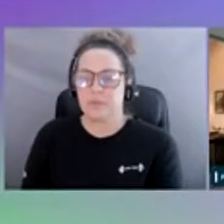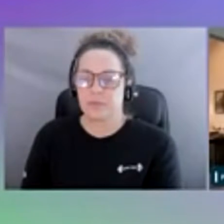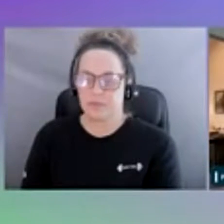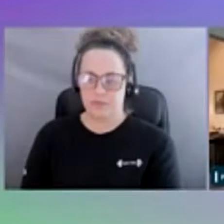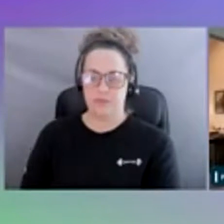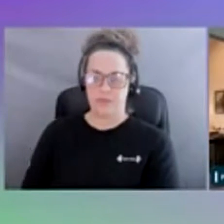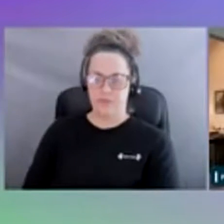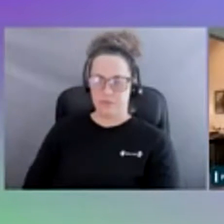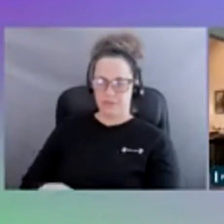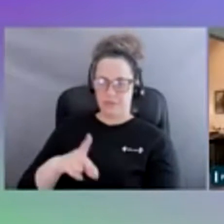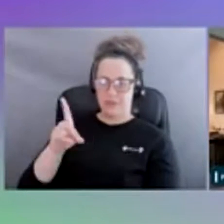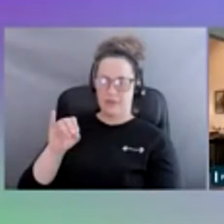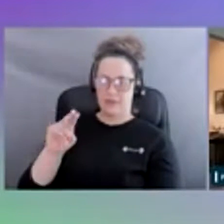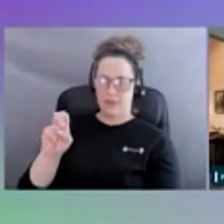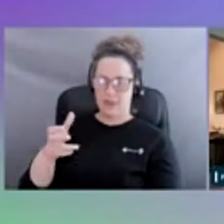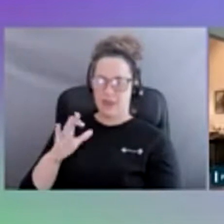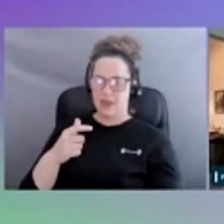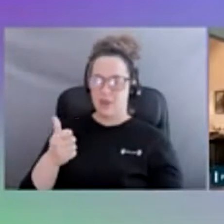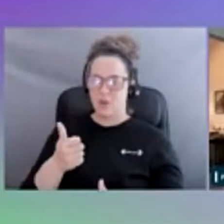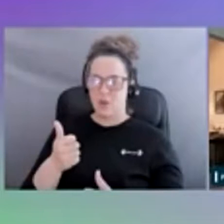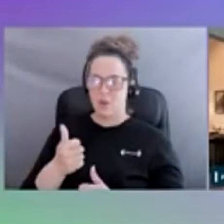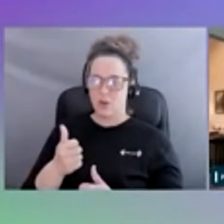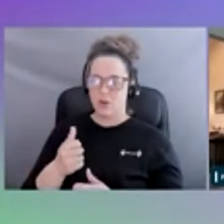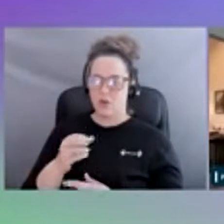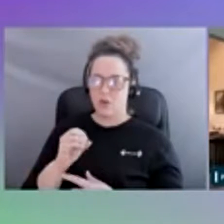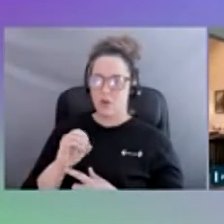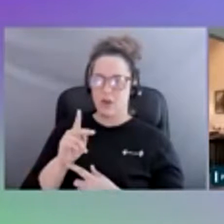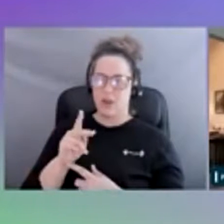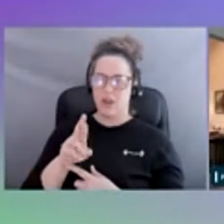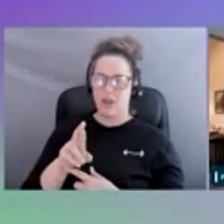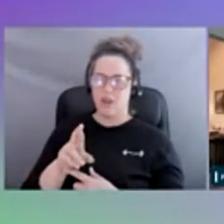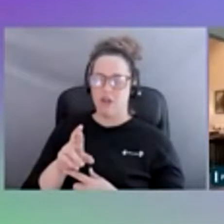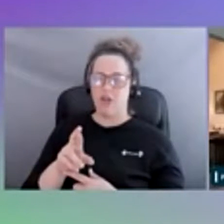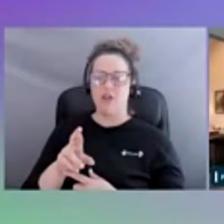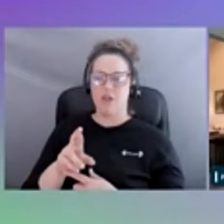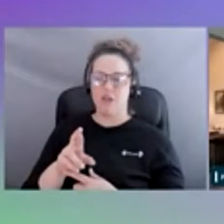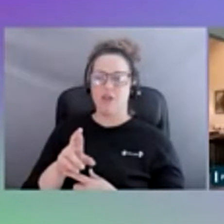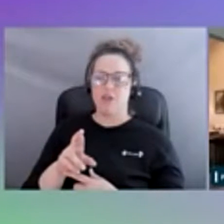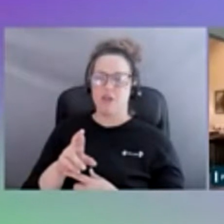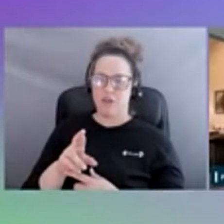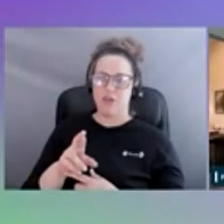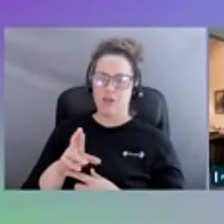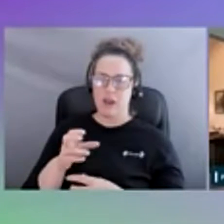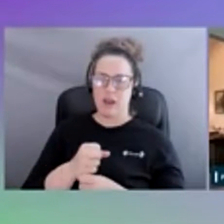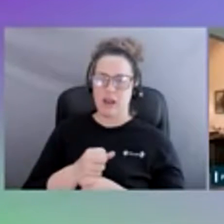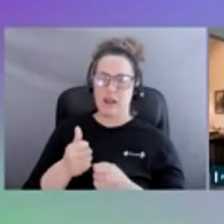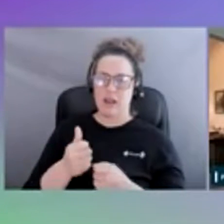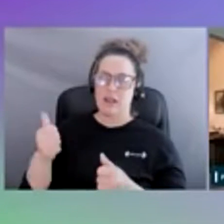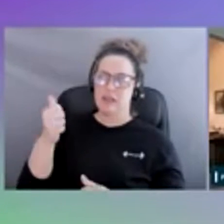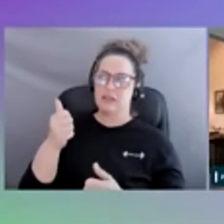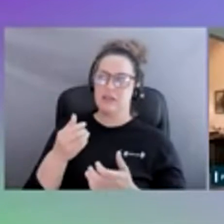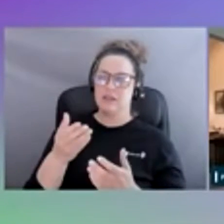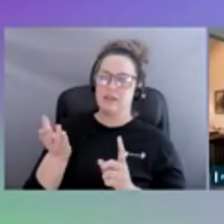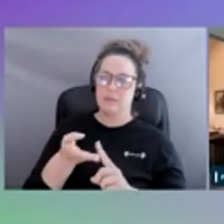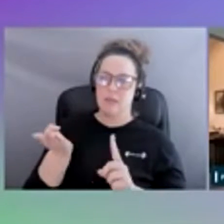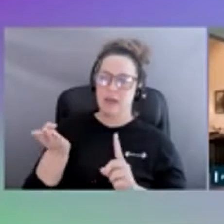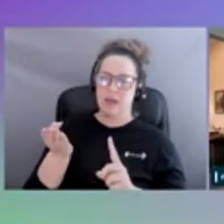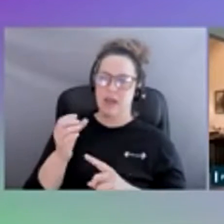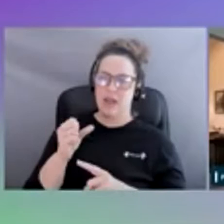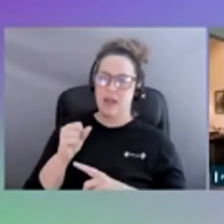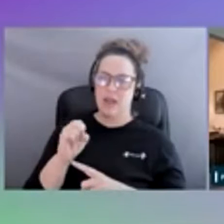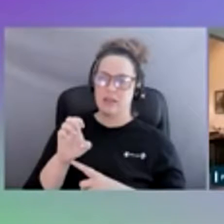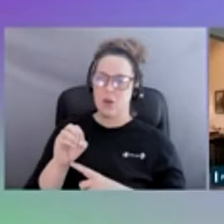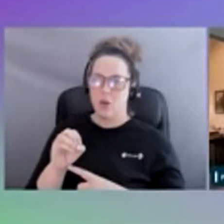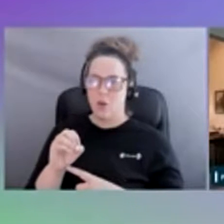Diane asked, in your experience, which company OKRs were the most effective to get exec buy-in? Were they SEO